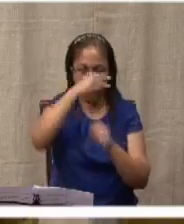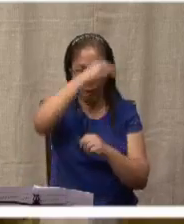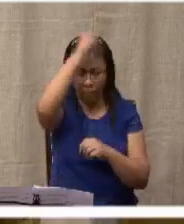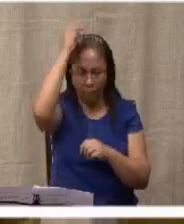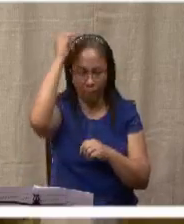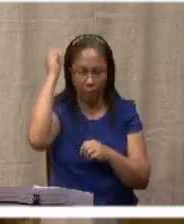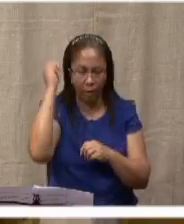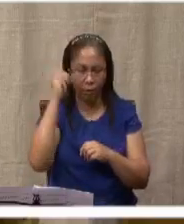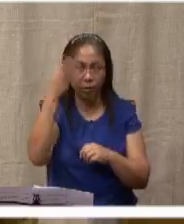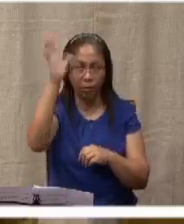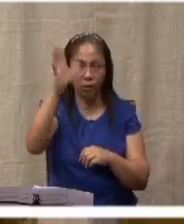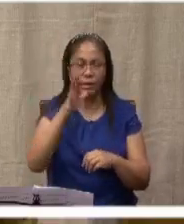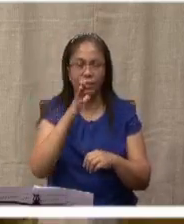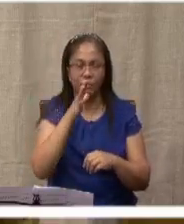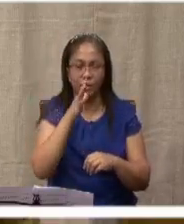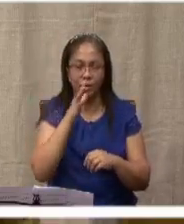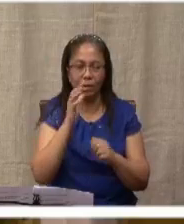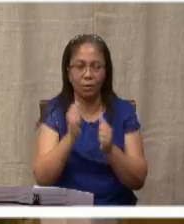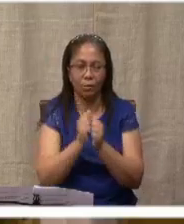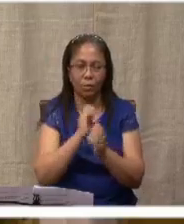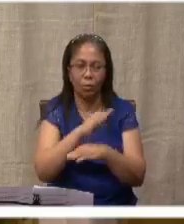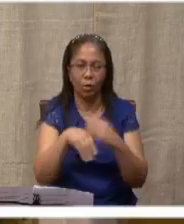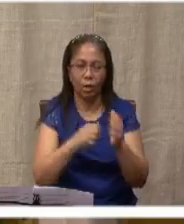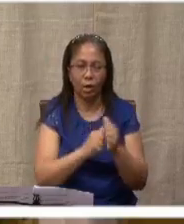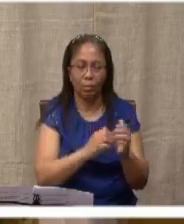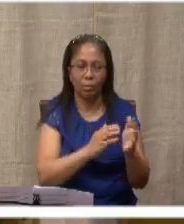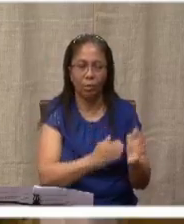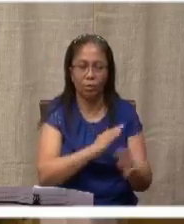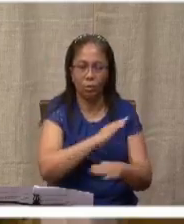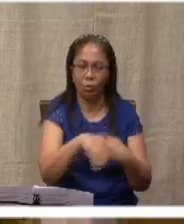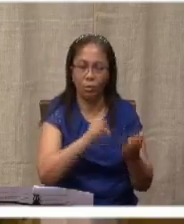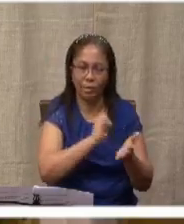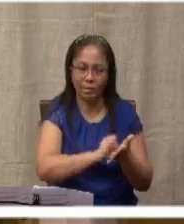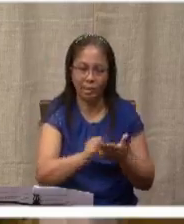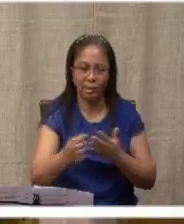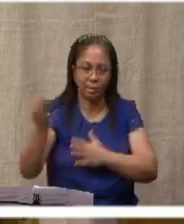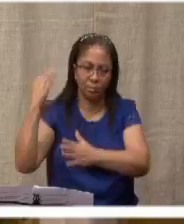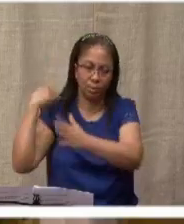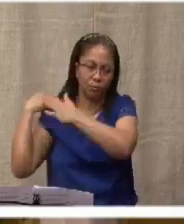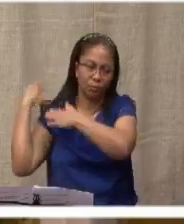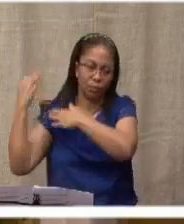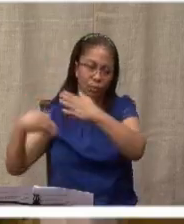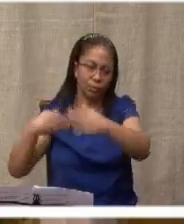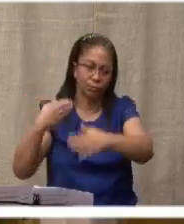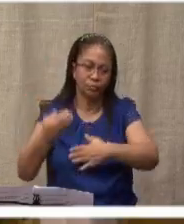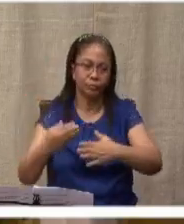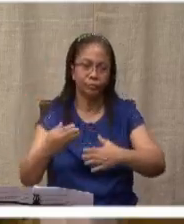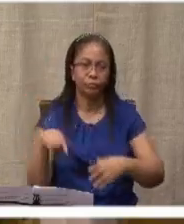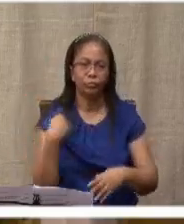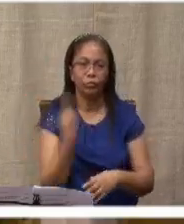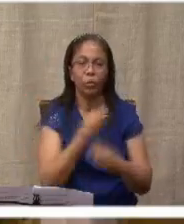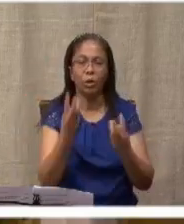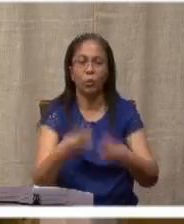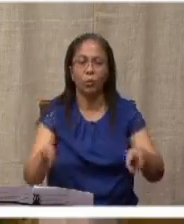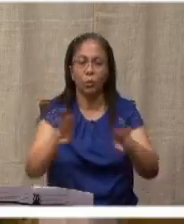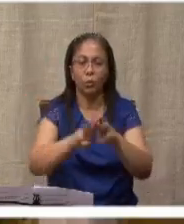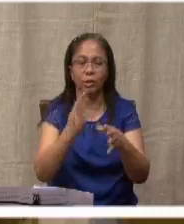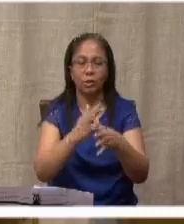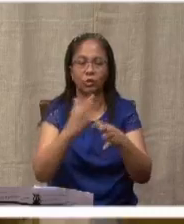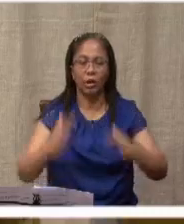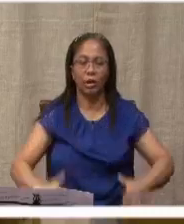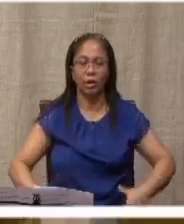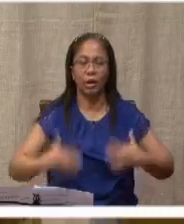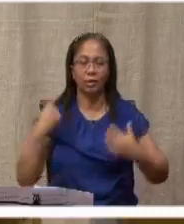virgin mary mother of god with the blessed apostles and all the saints who please you throughout the ages we may merit to be